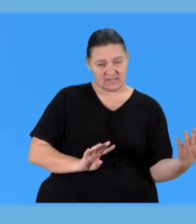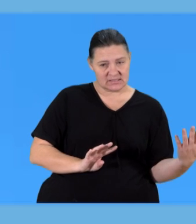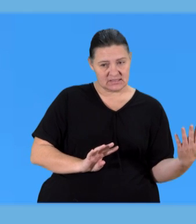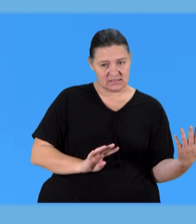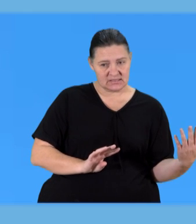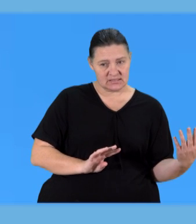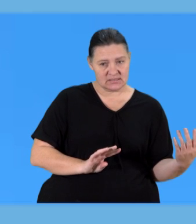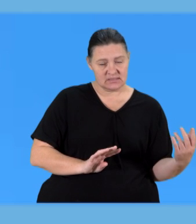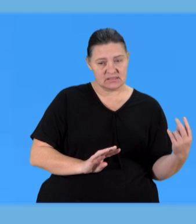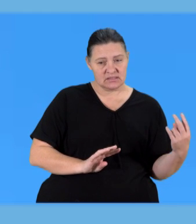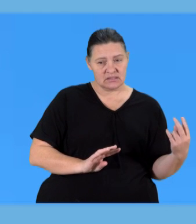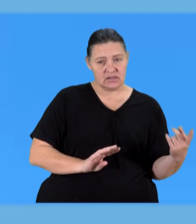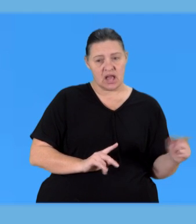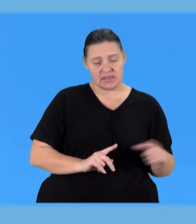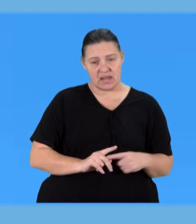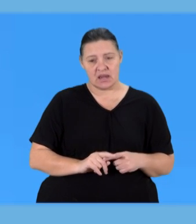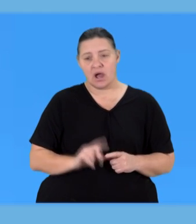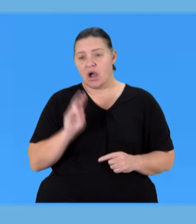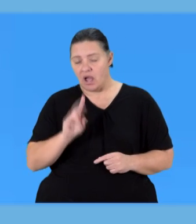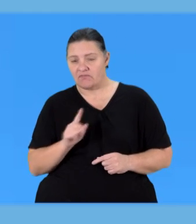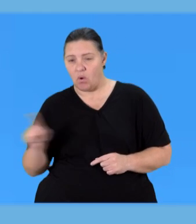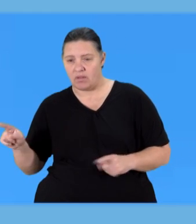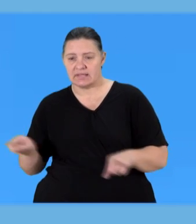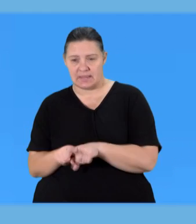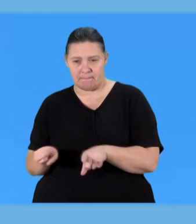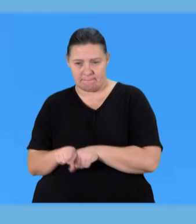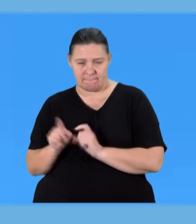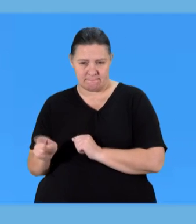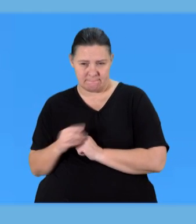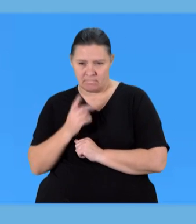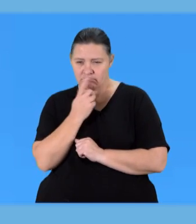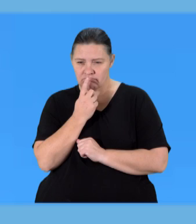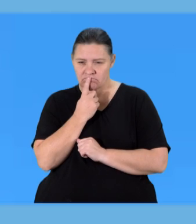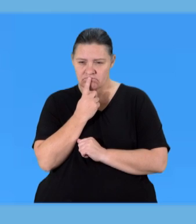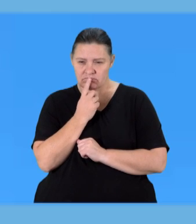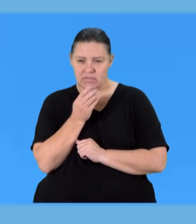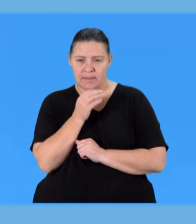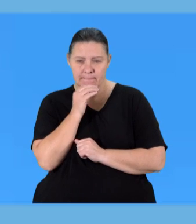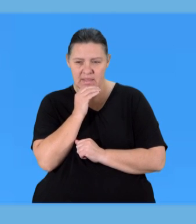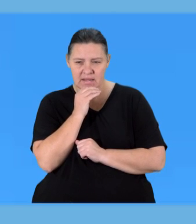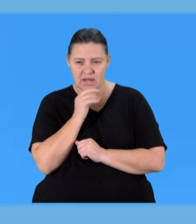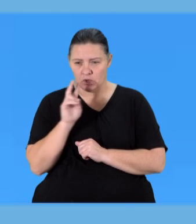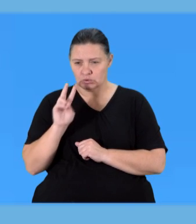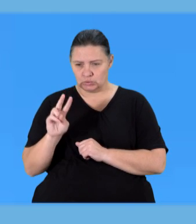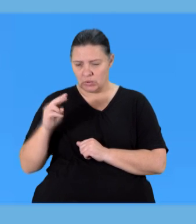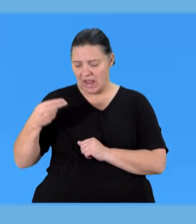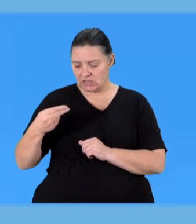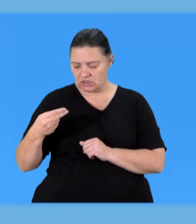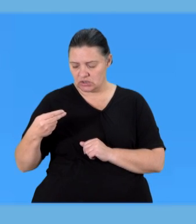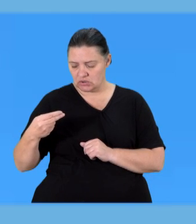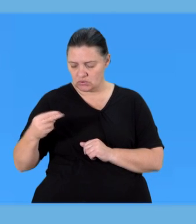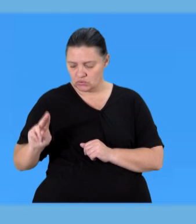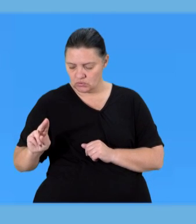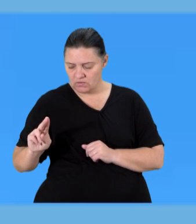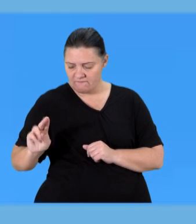then remember that this coefficient, this 2, goes for every element in that particular compound. So that would also mean that I have 2 hydrogens on